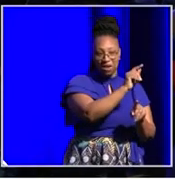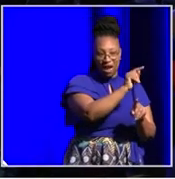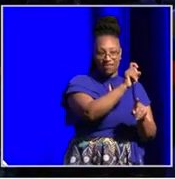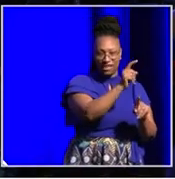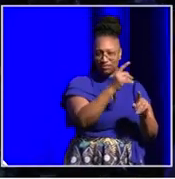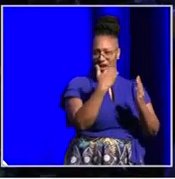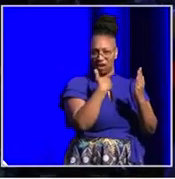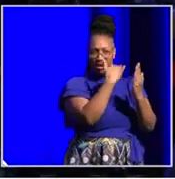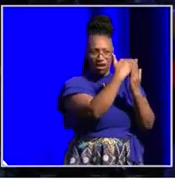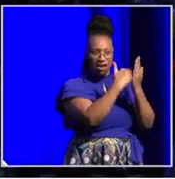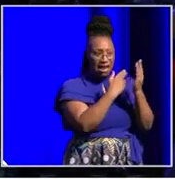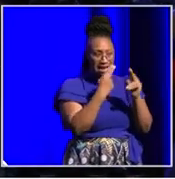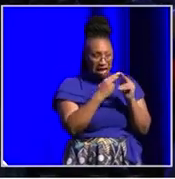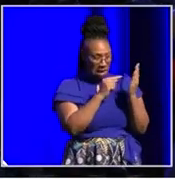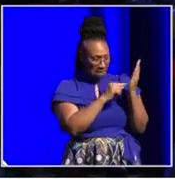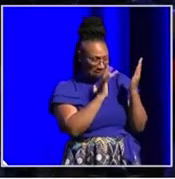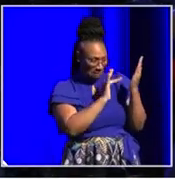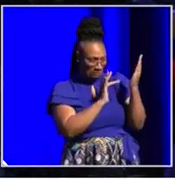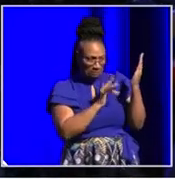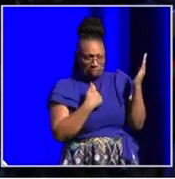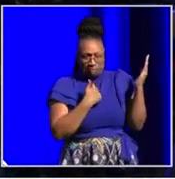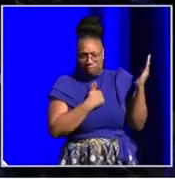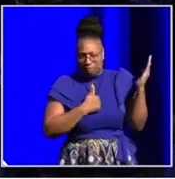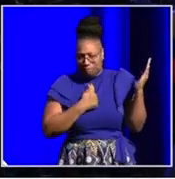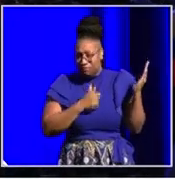round of applause.